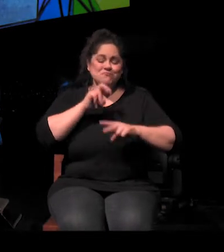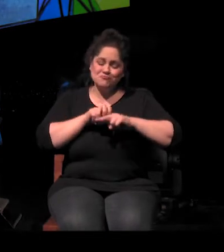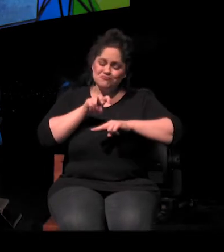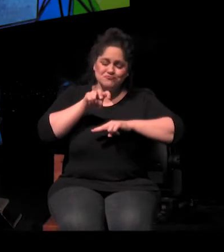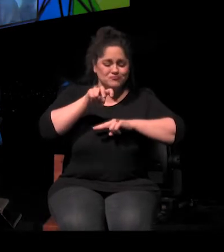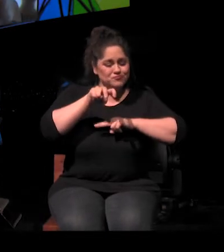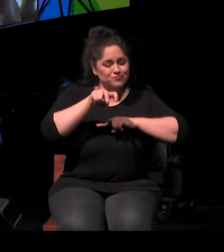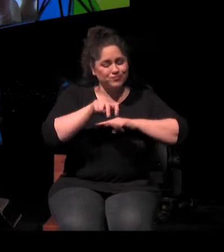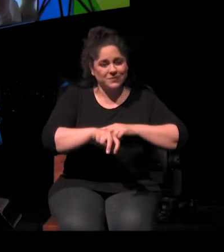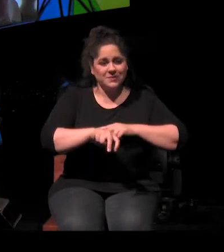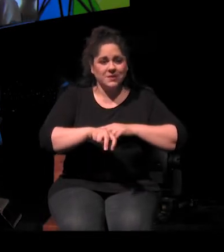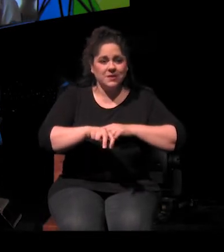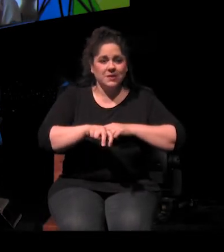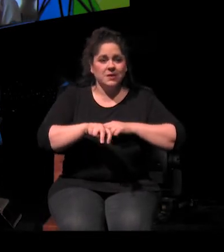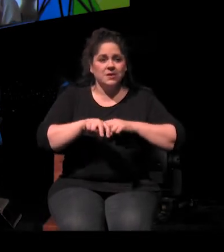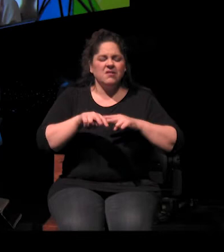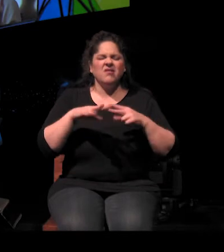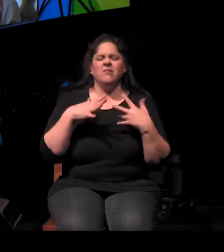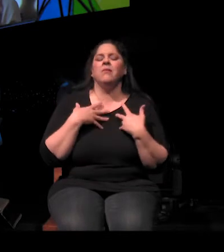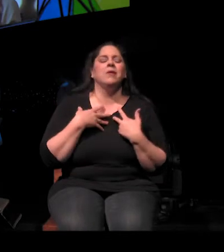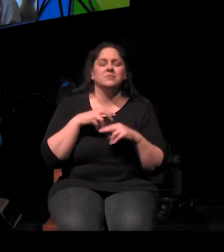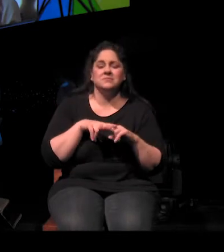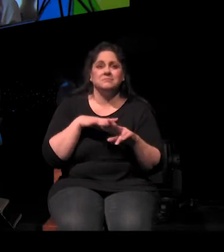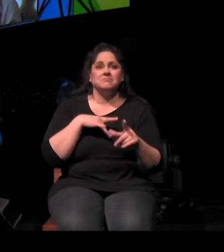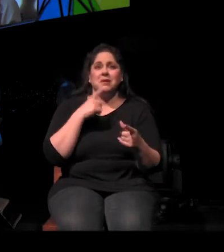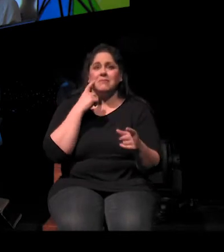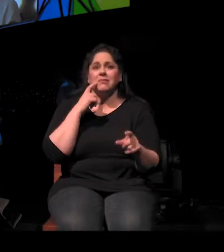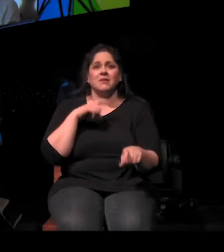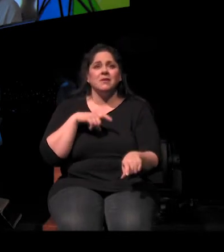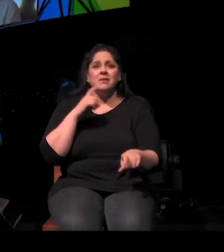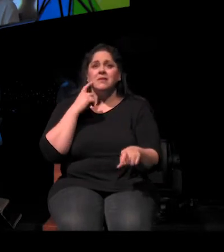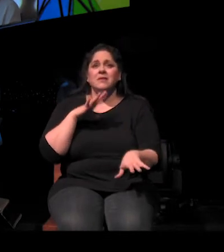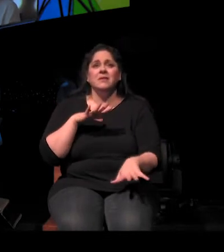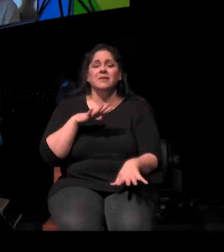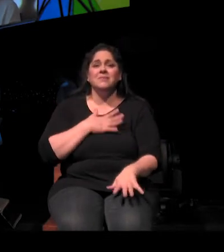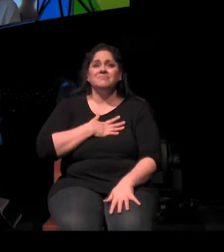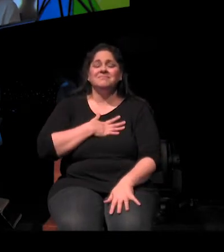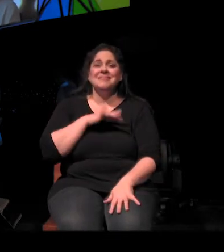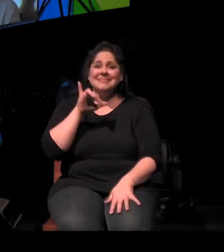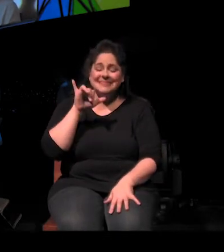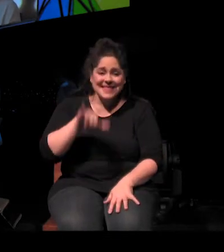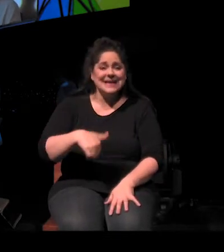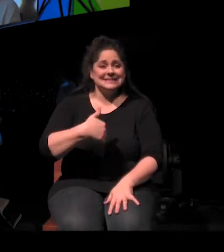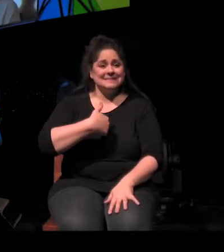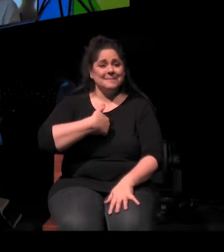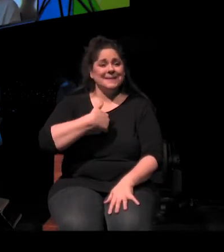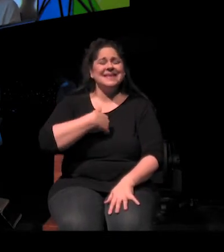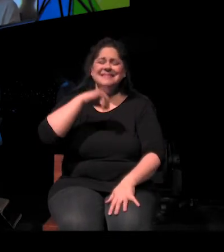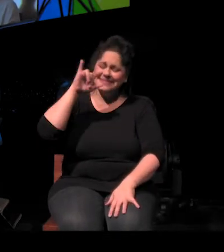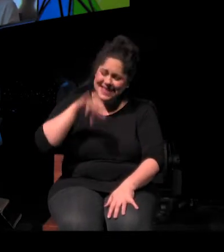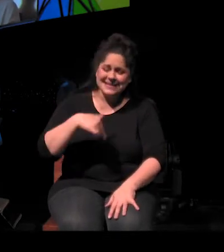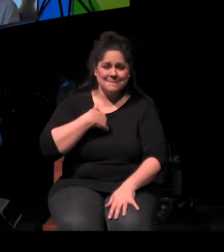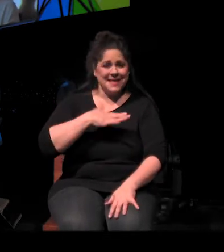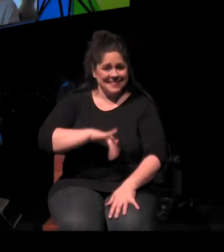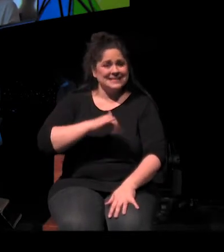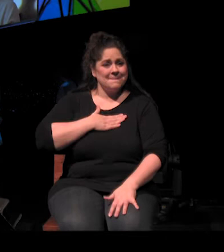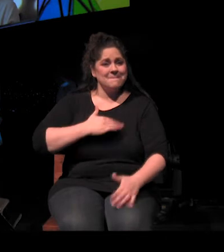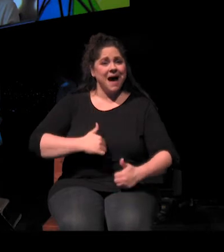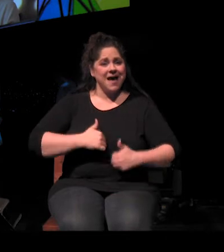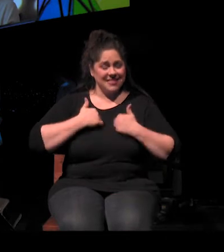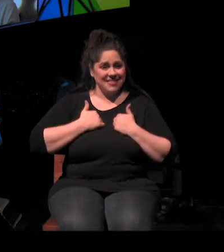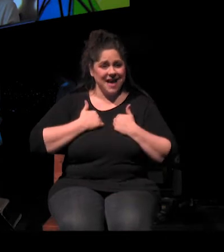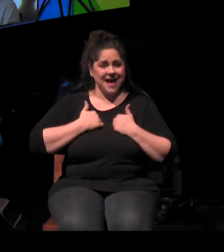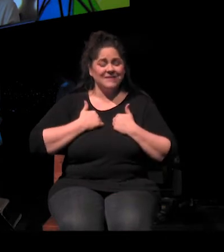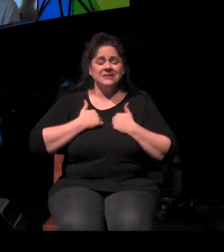like, I lost it sitting there. And I was like, Lord, that's me right now. That is me. I don't want to jump into